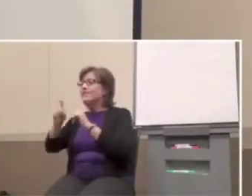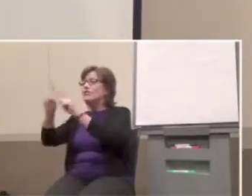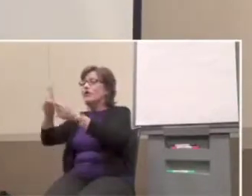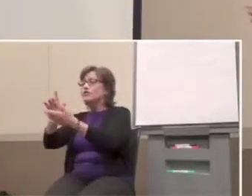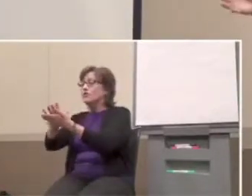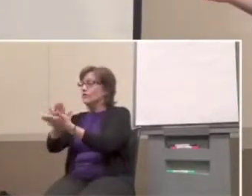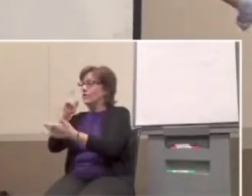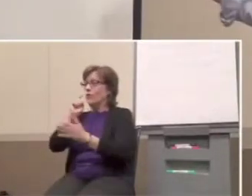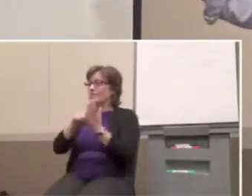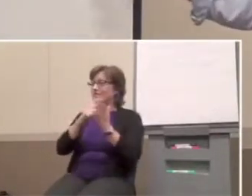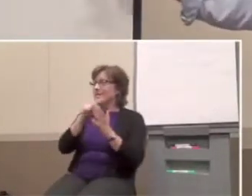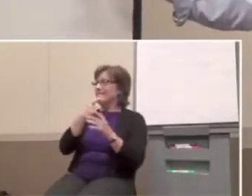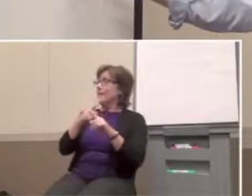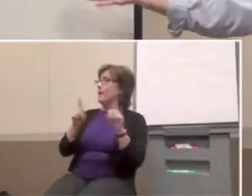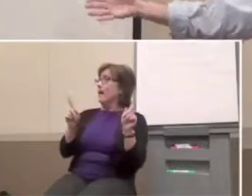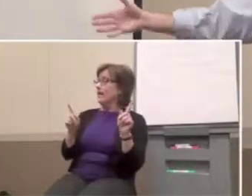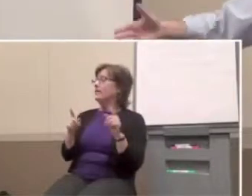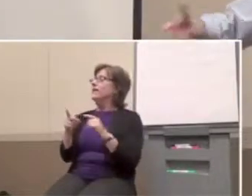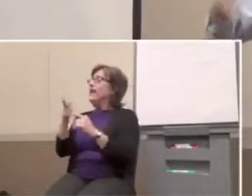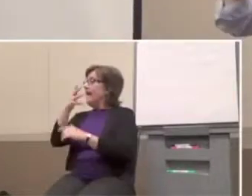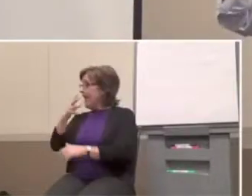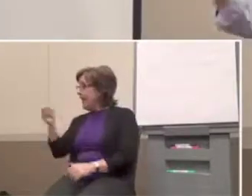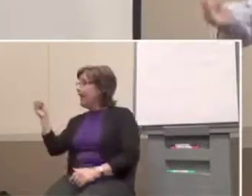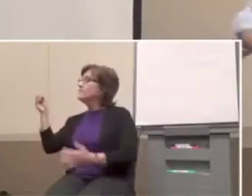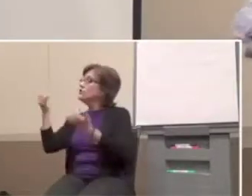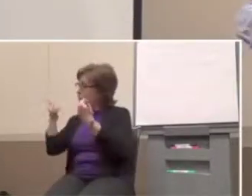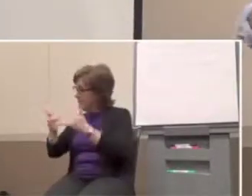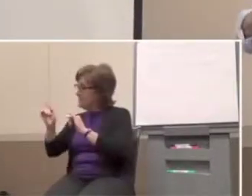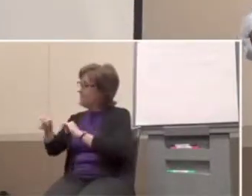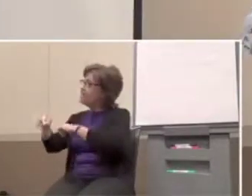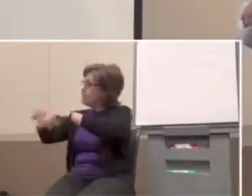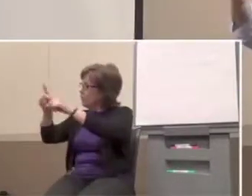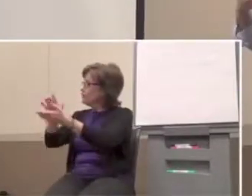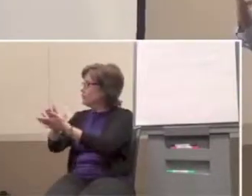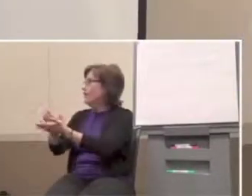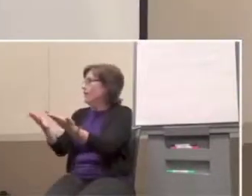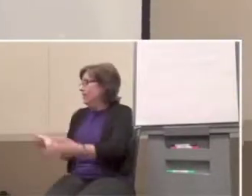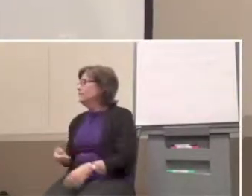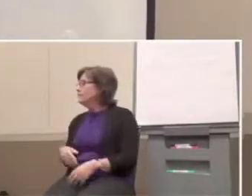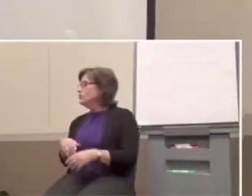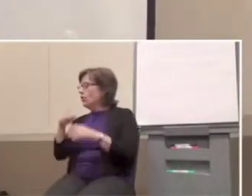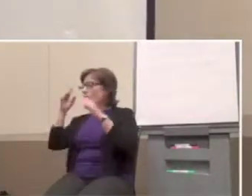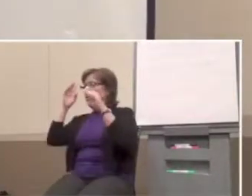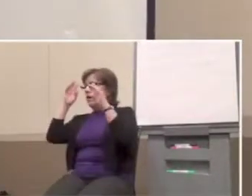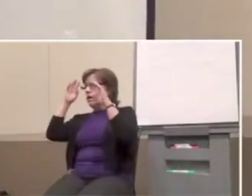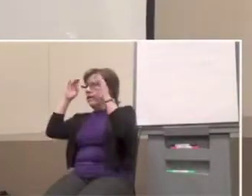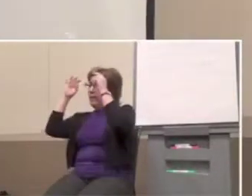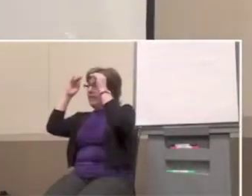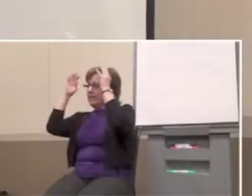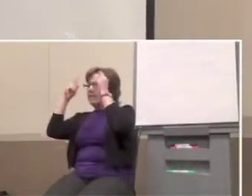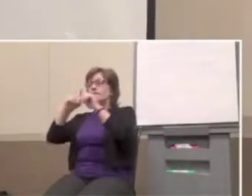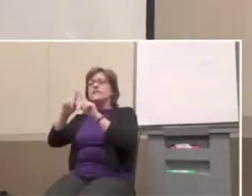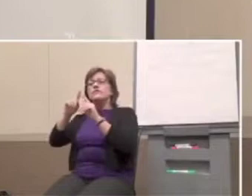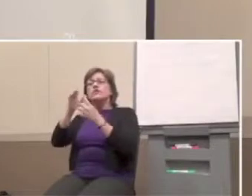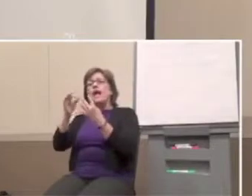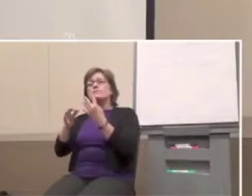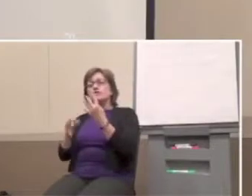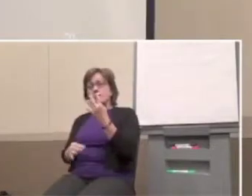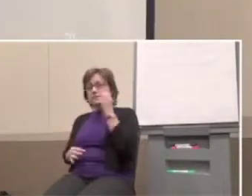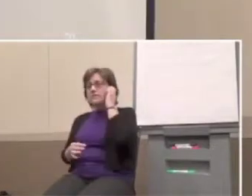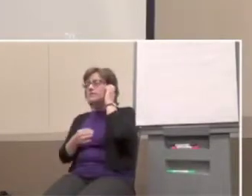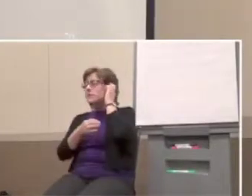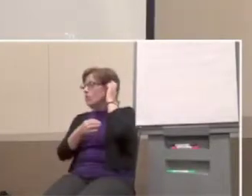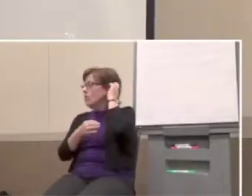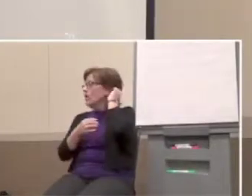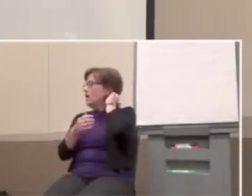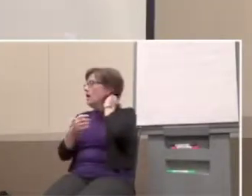school. So talking about brainstorming options of being able to do it. So I put this up here